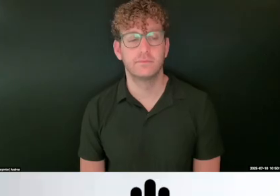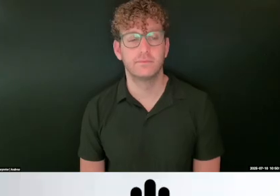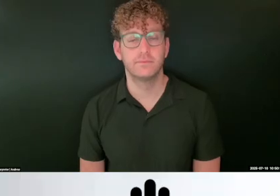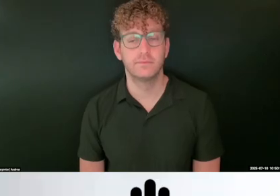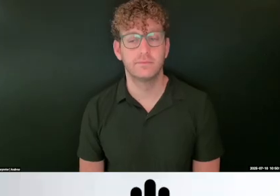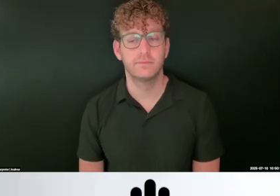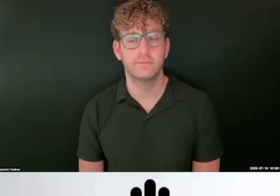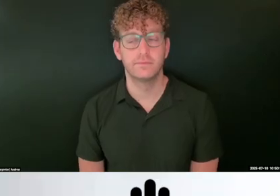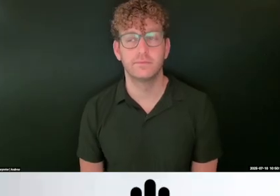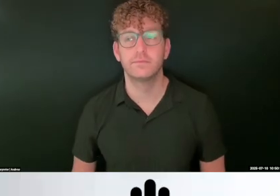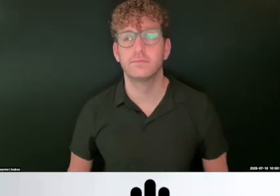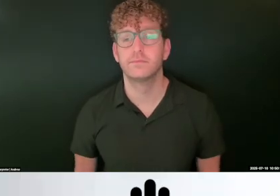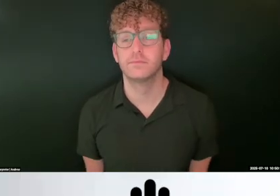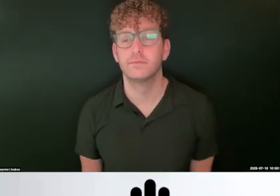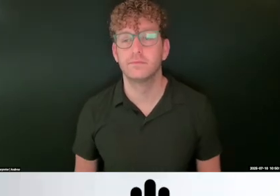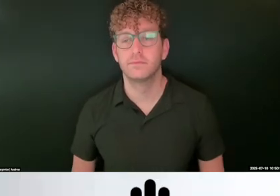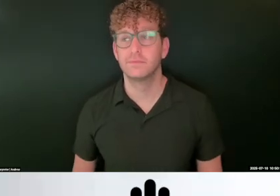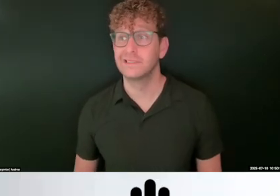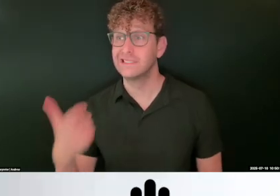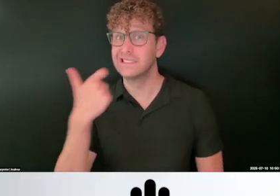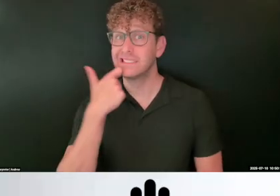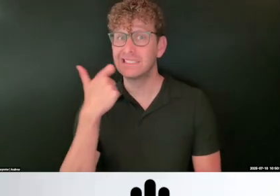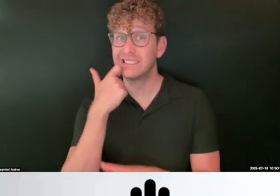We just got one email in. Okay.